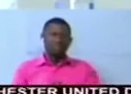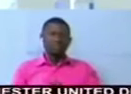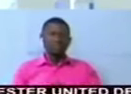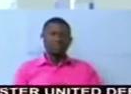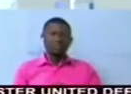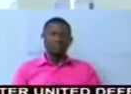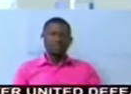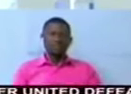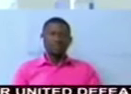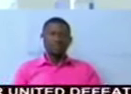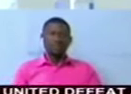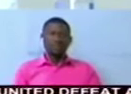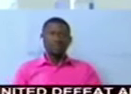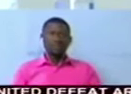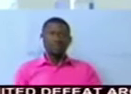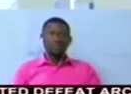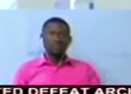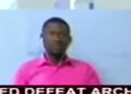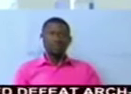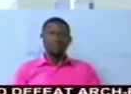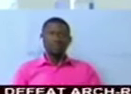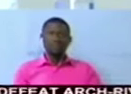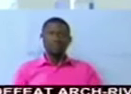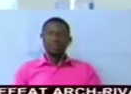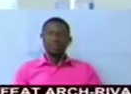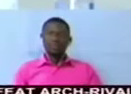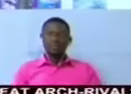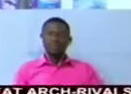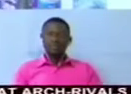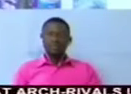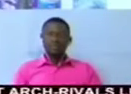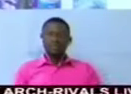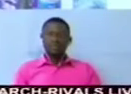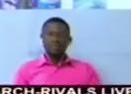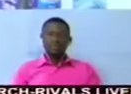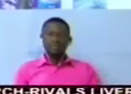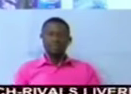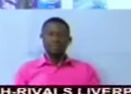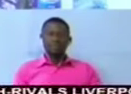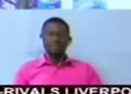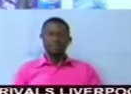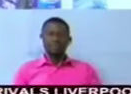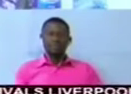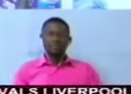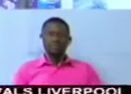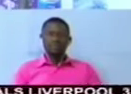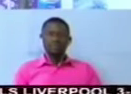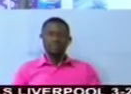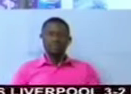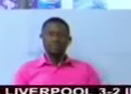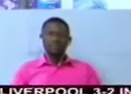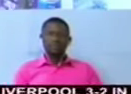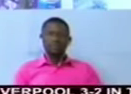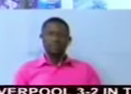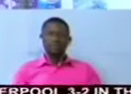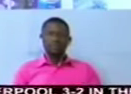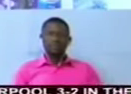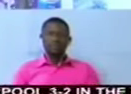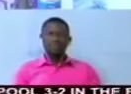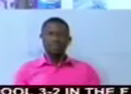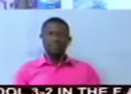li nga taxaw da nga taxawé da nga summé ko be set wécc ñi la sa ney juré yes